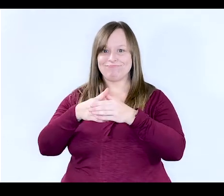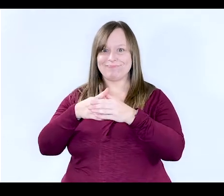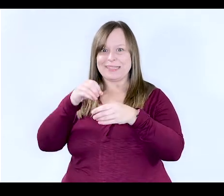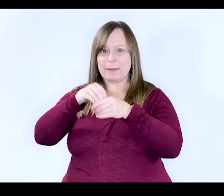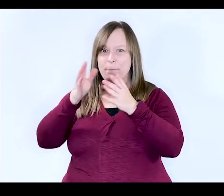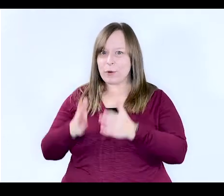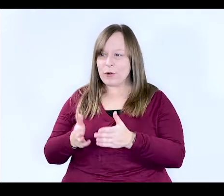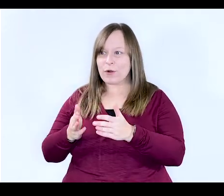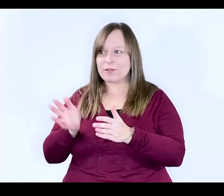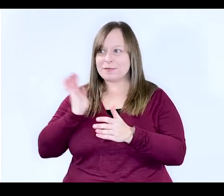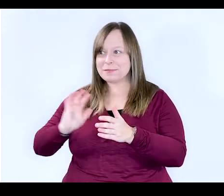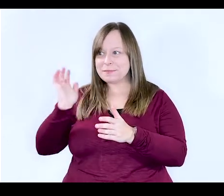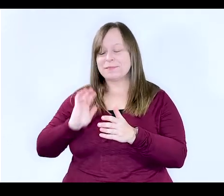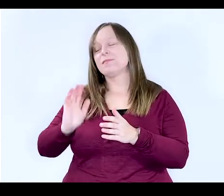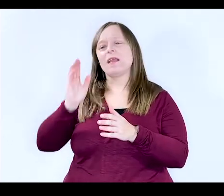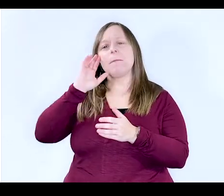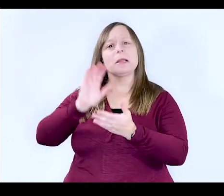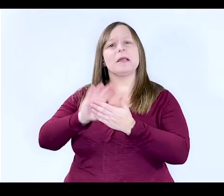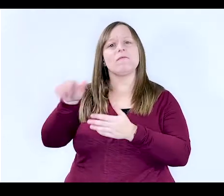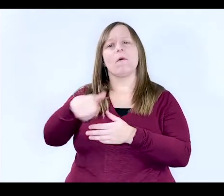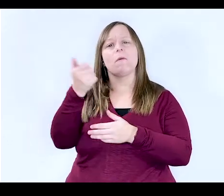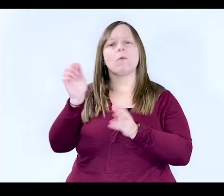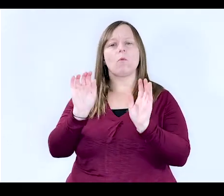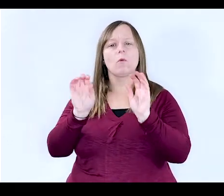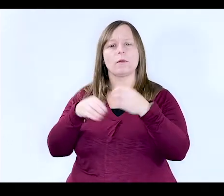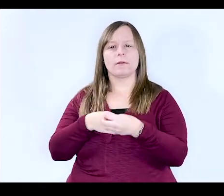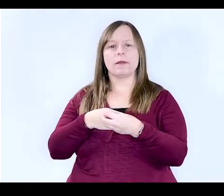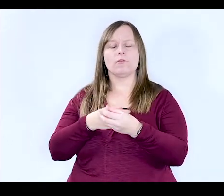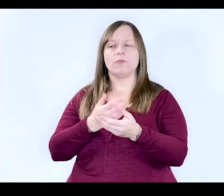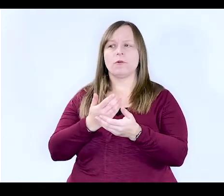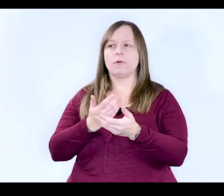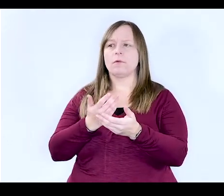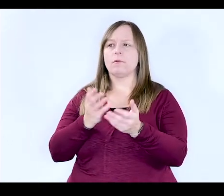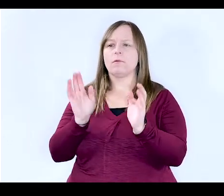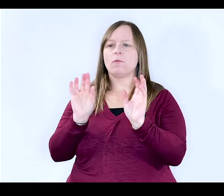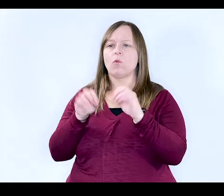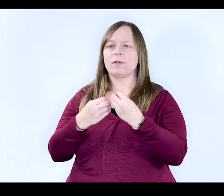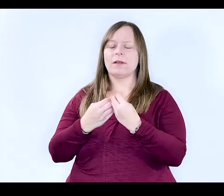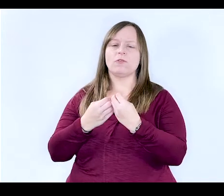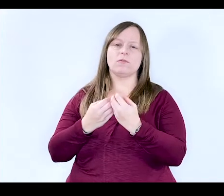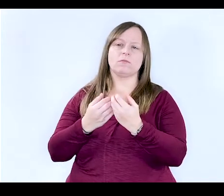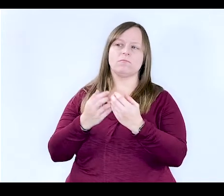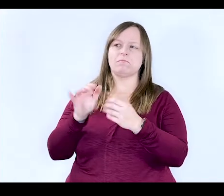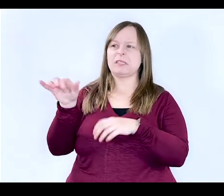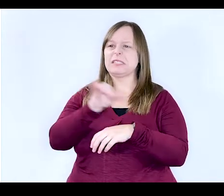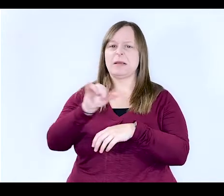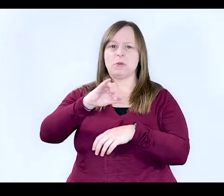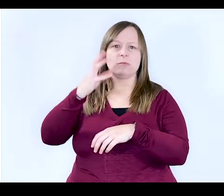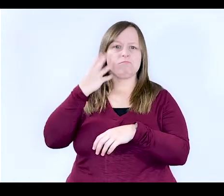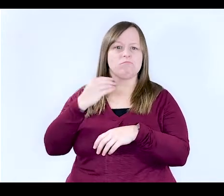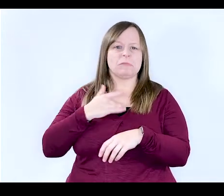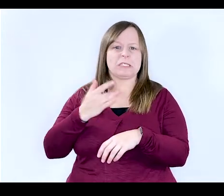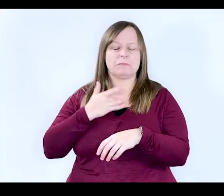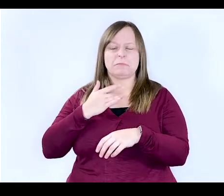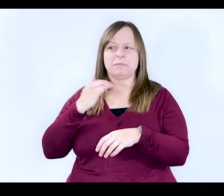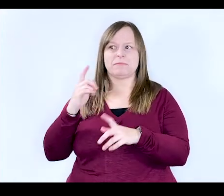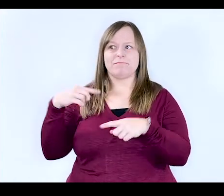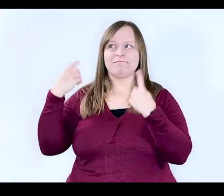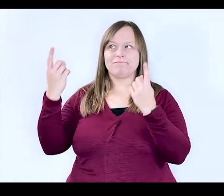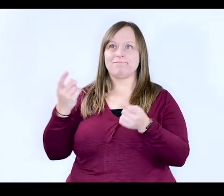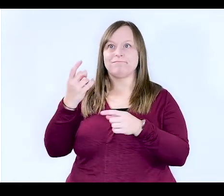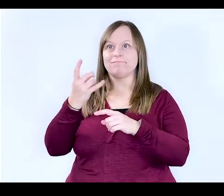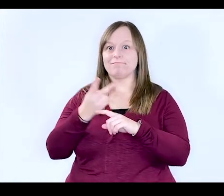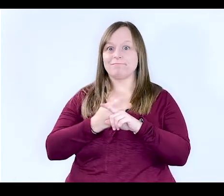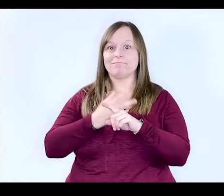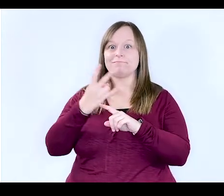we normally do. And I believe that other organizations have similar feelings, those who have been working remotely as we have